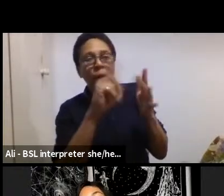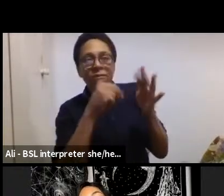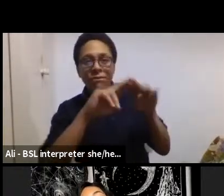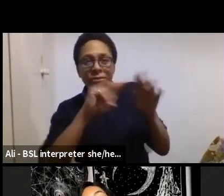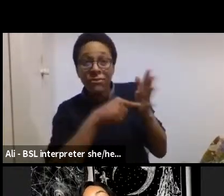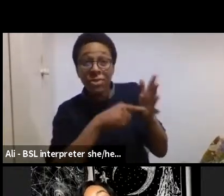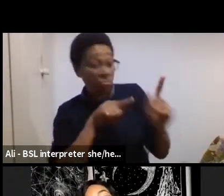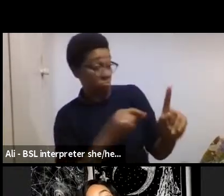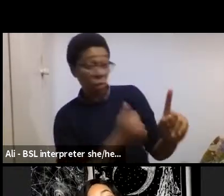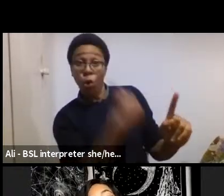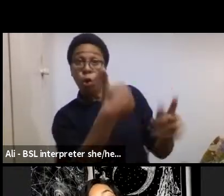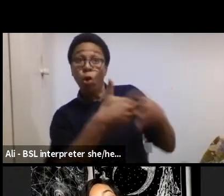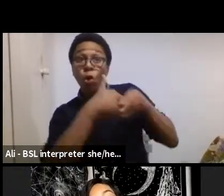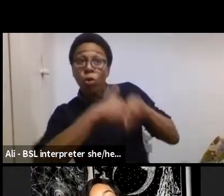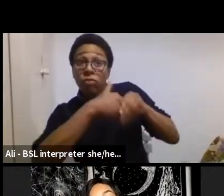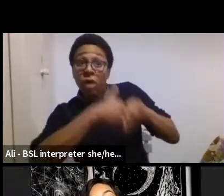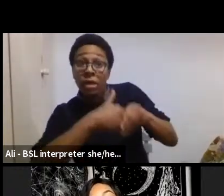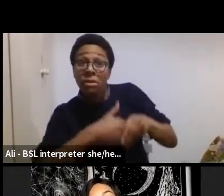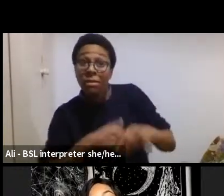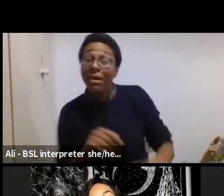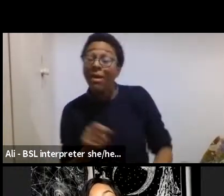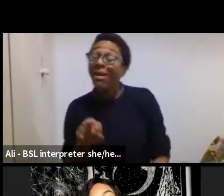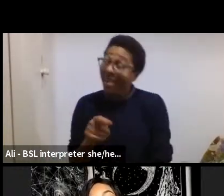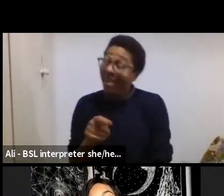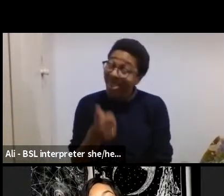That's a good end to that situation.